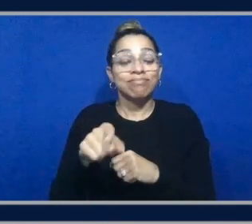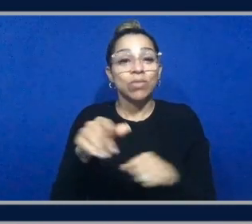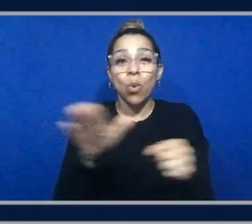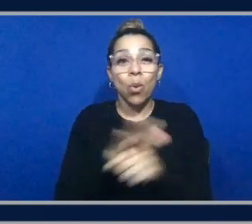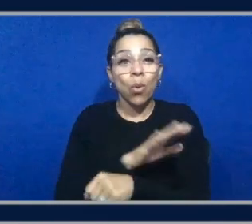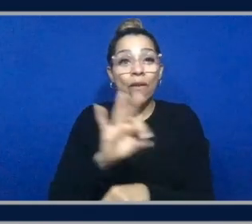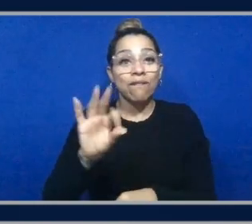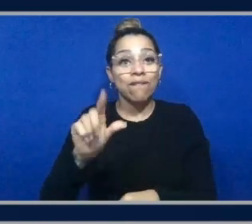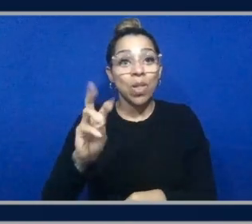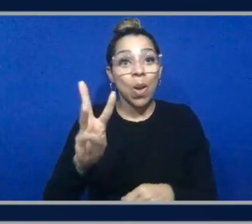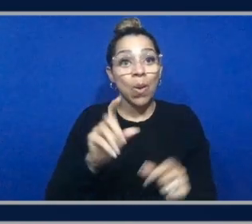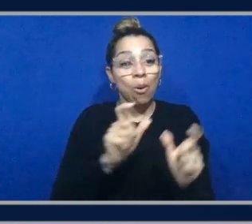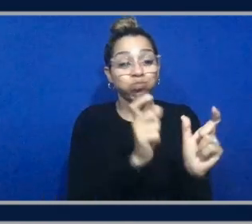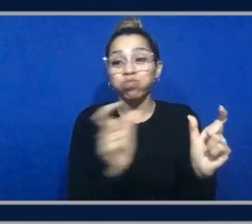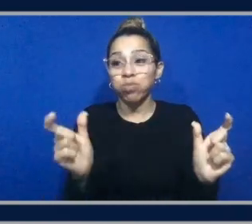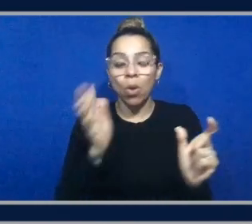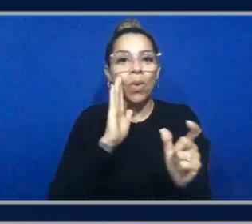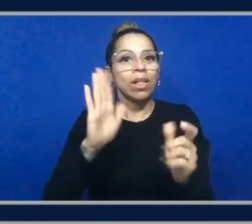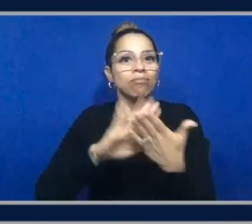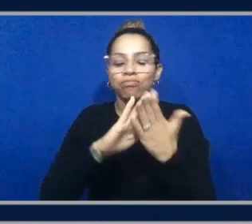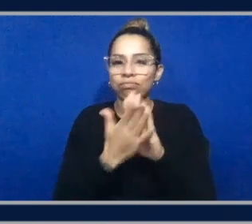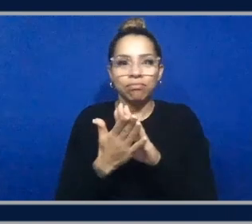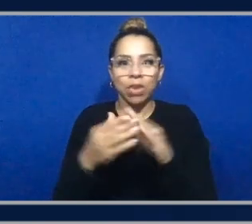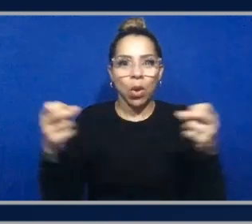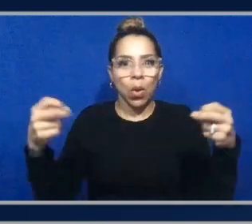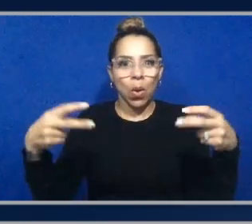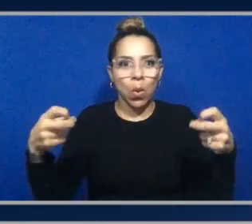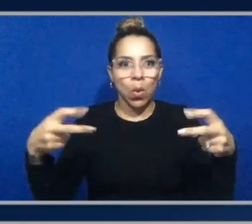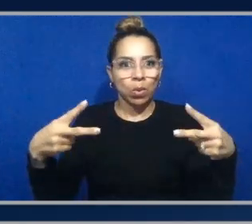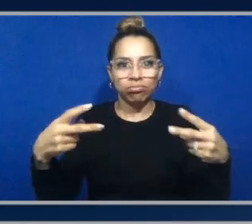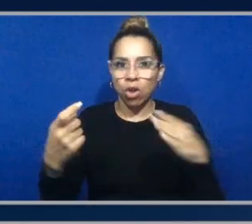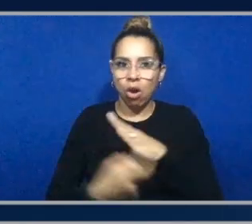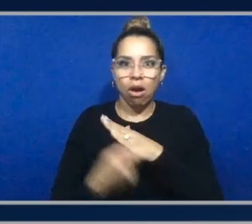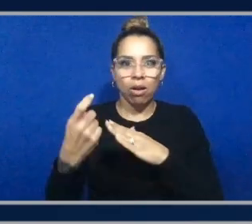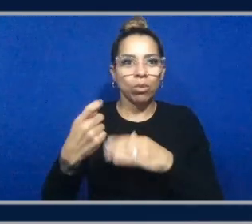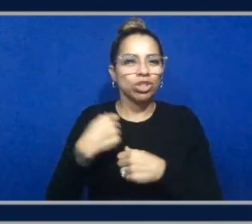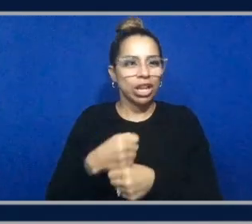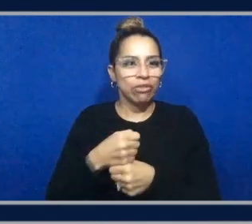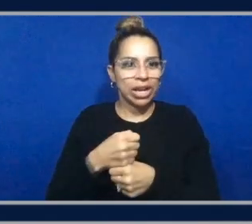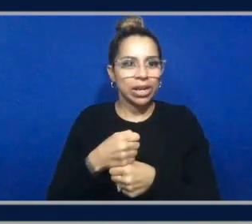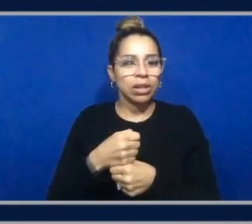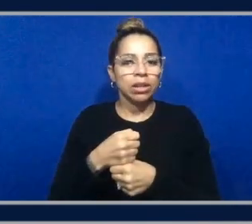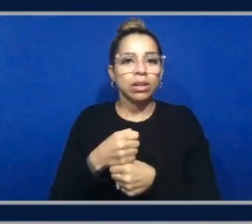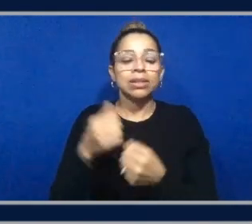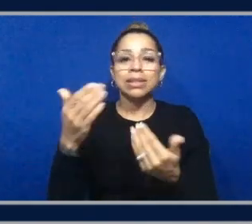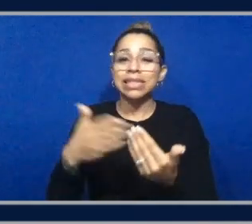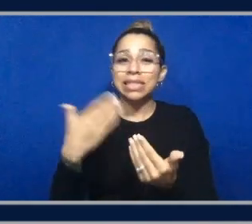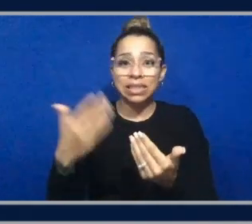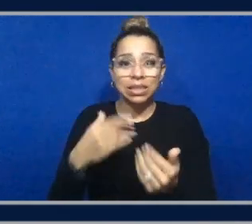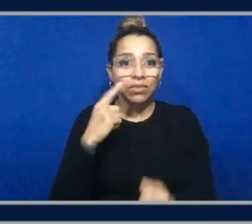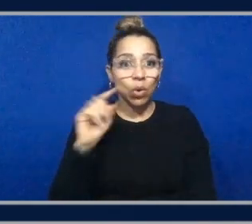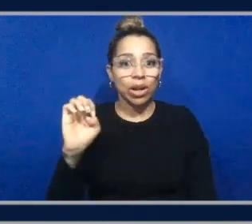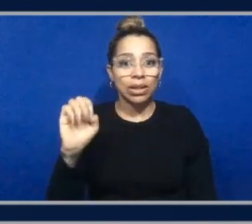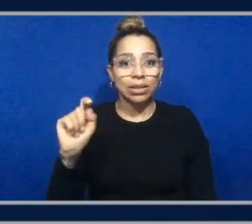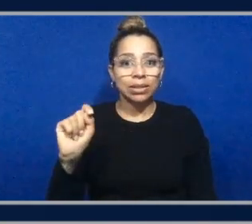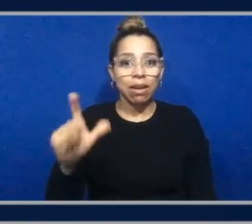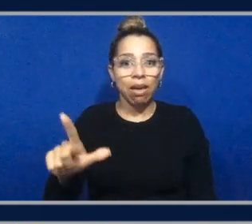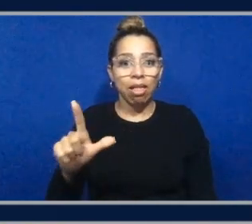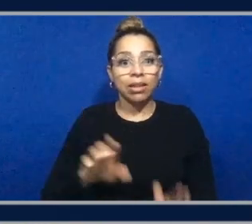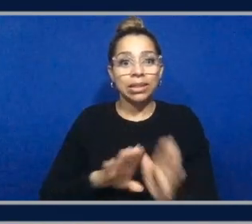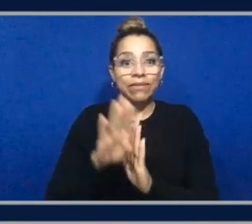have the code right there that is auto-generated for you. And there's a very easy way for ETL developers to connect to their data and